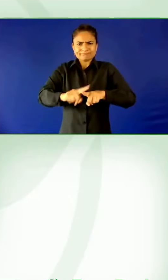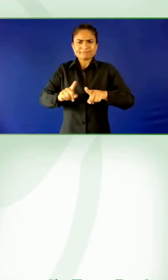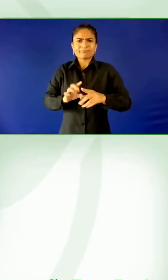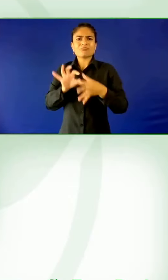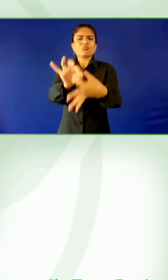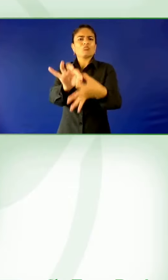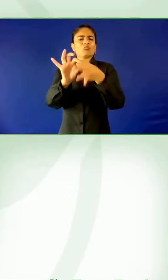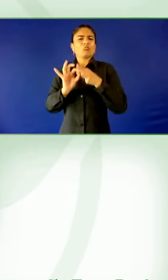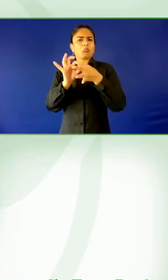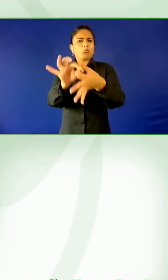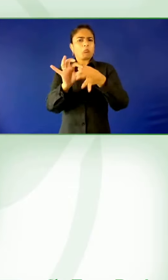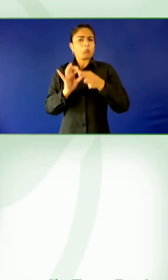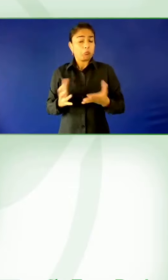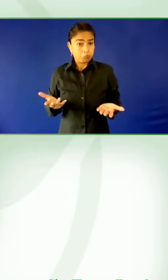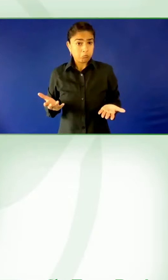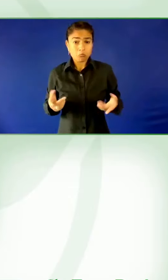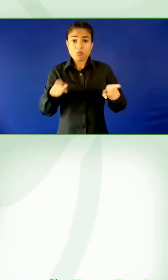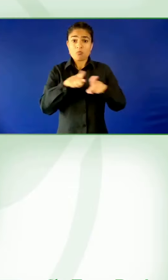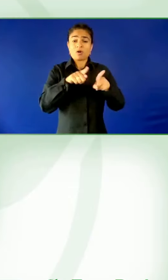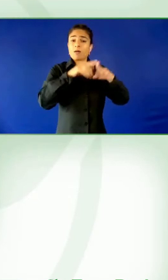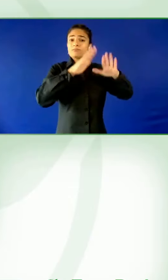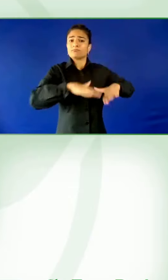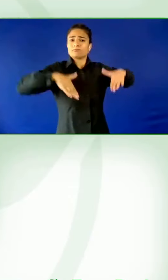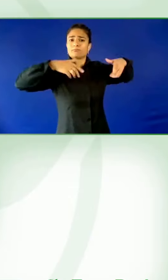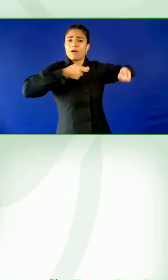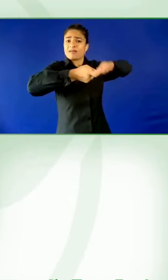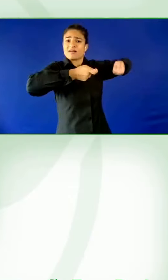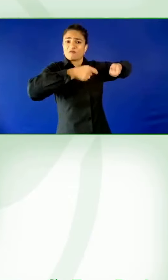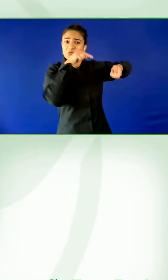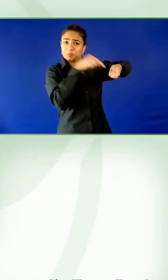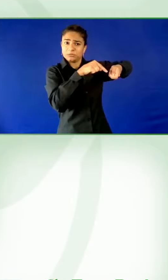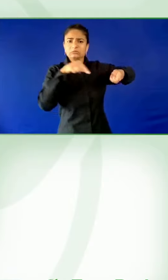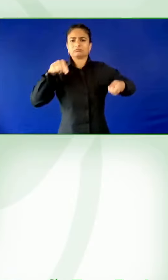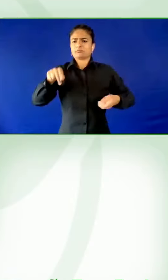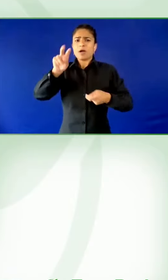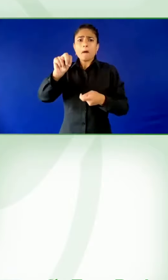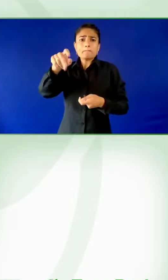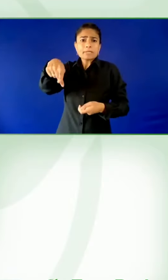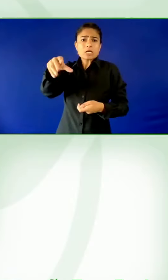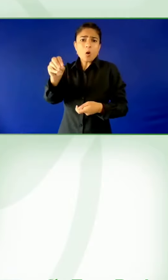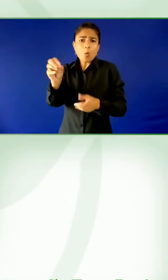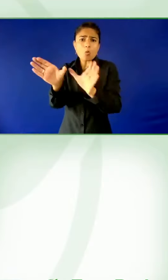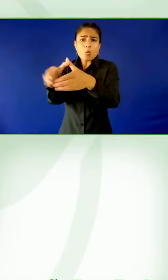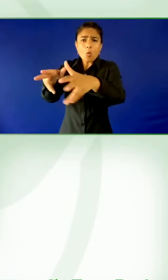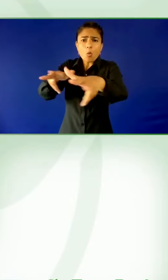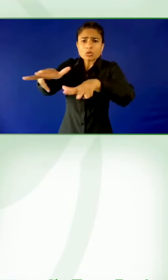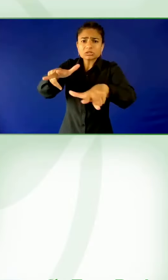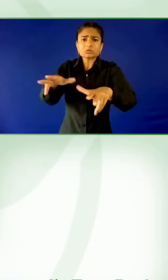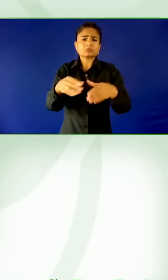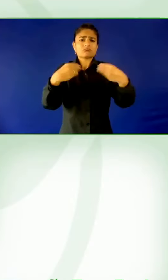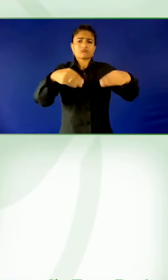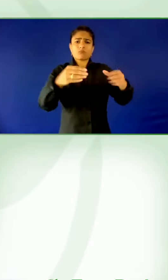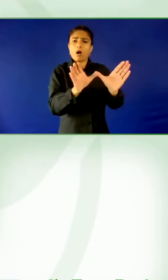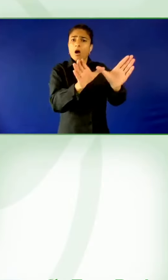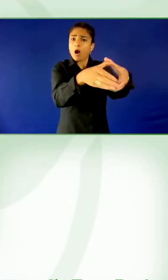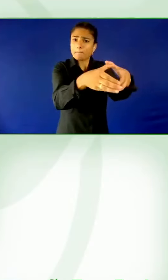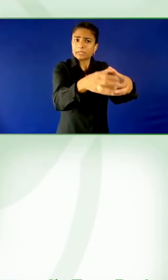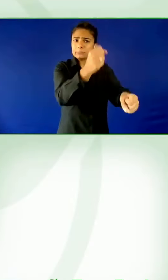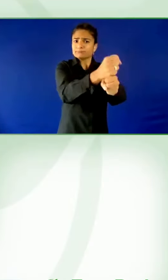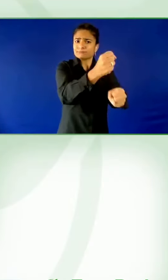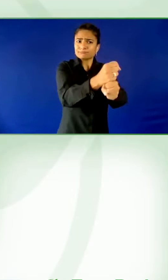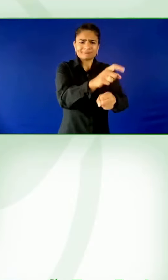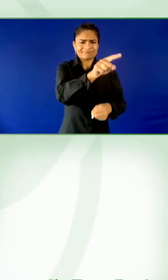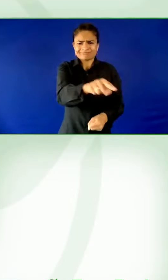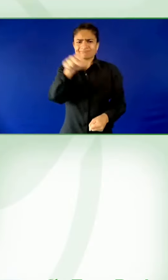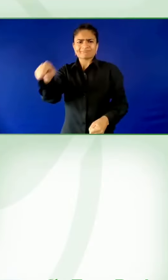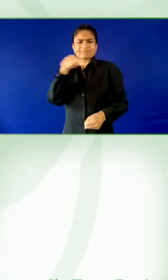on disability mainstreaming to help companies and organizations to make their products and services and